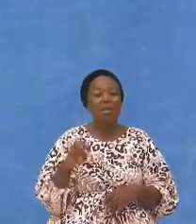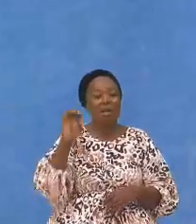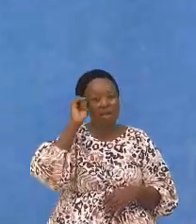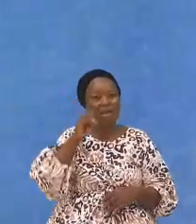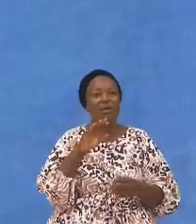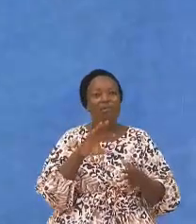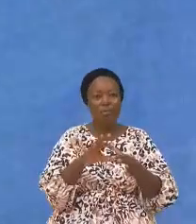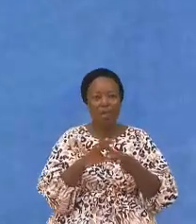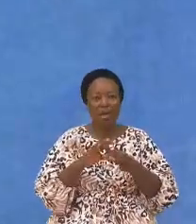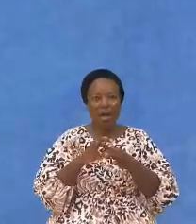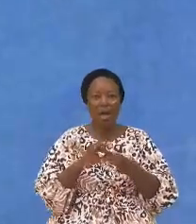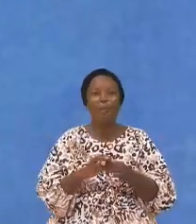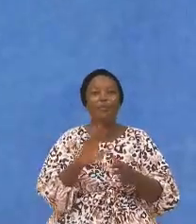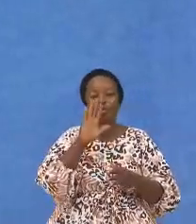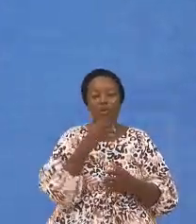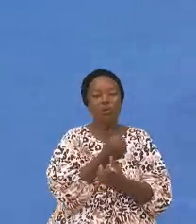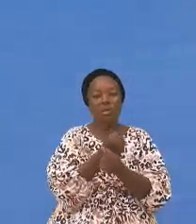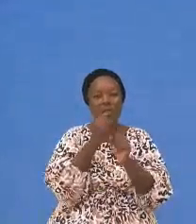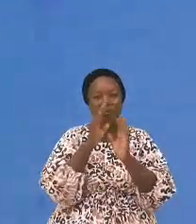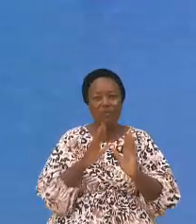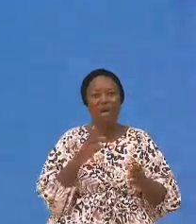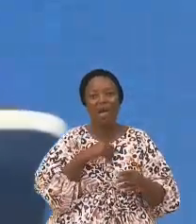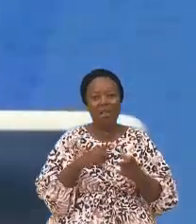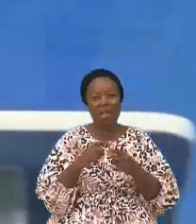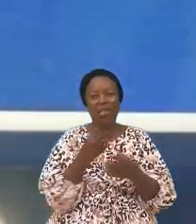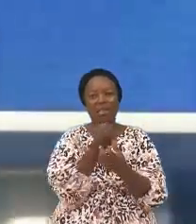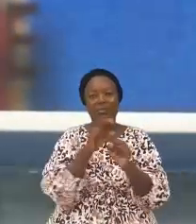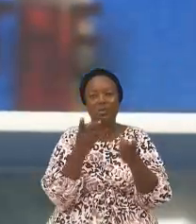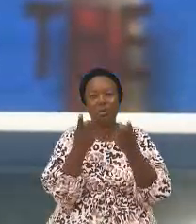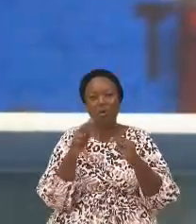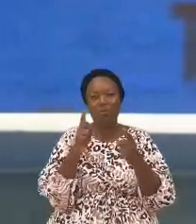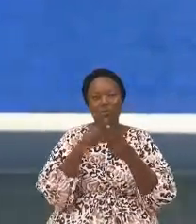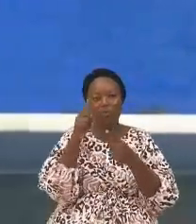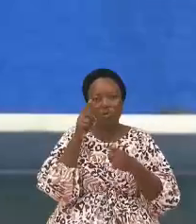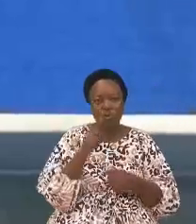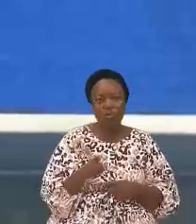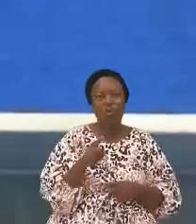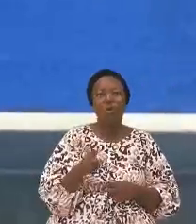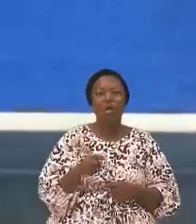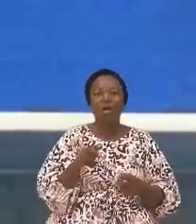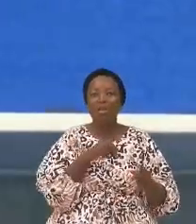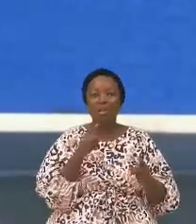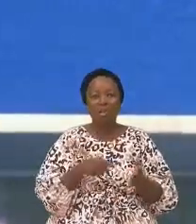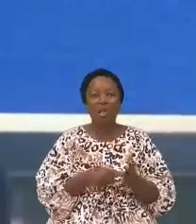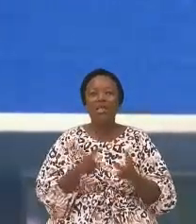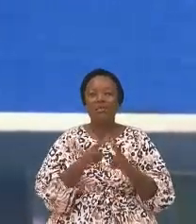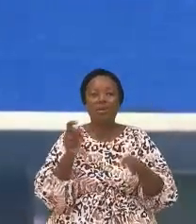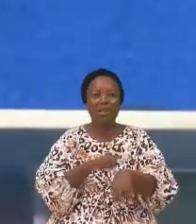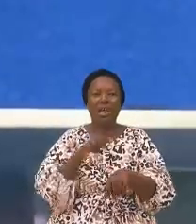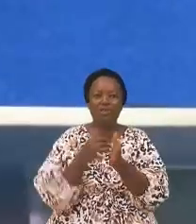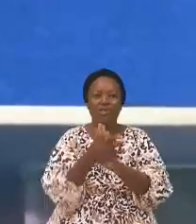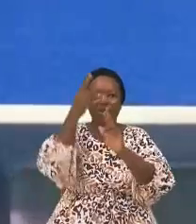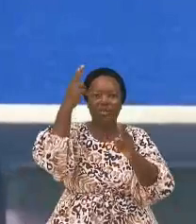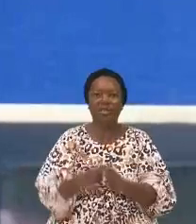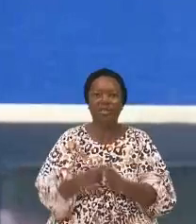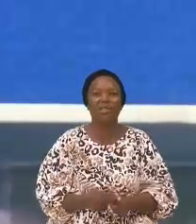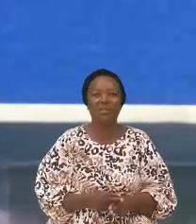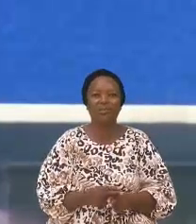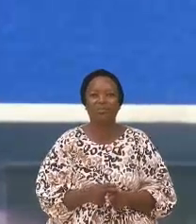you believe on him, he becomes your Savior. And salvation comes unto